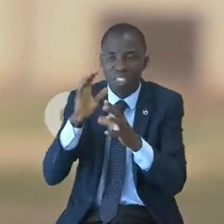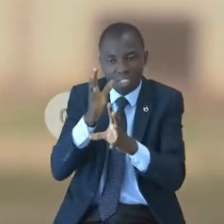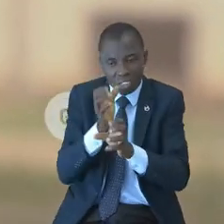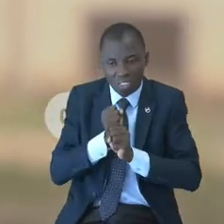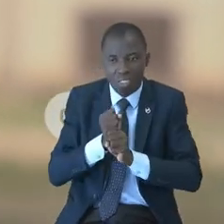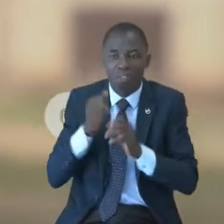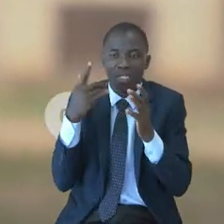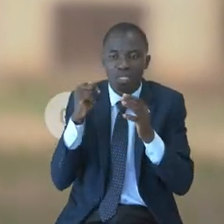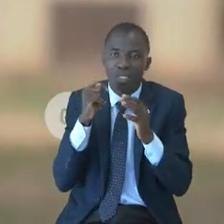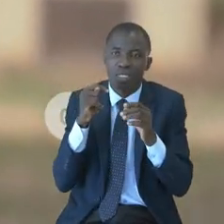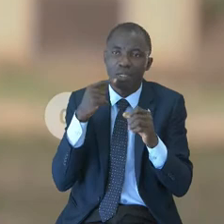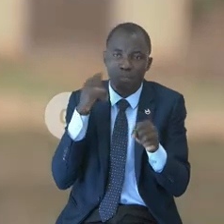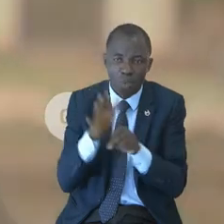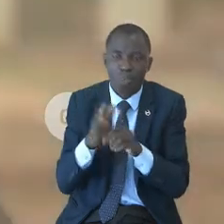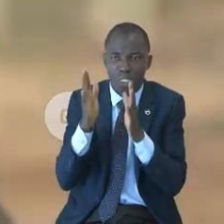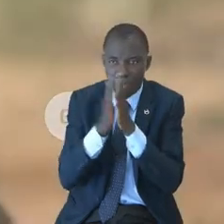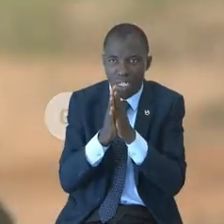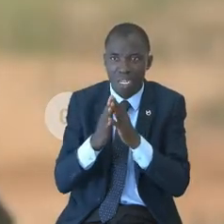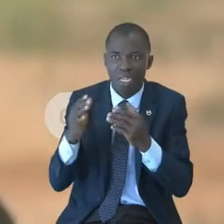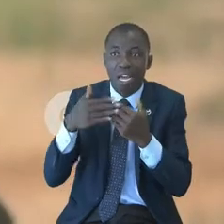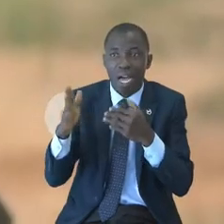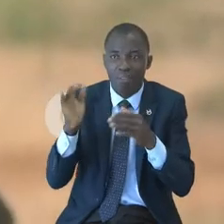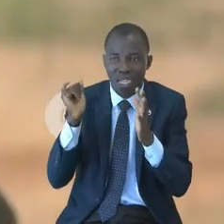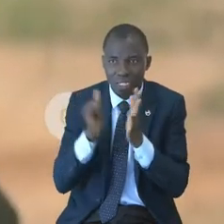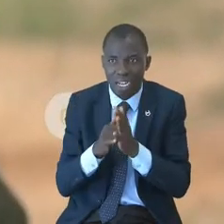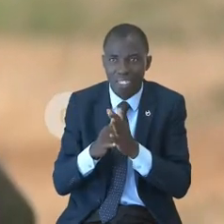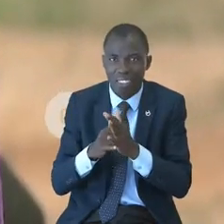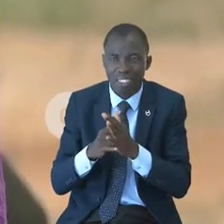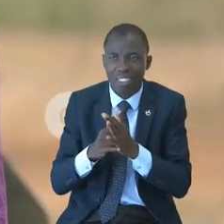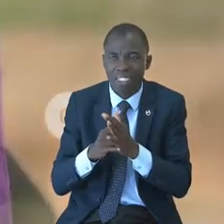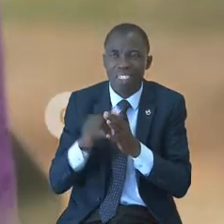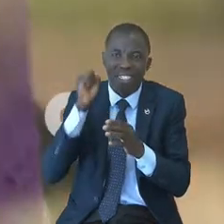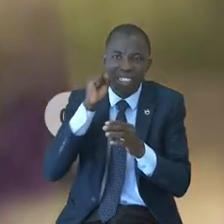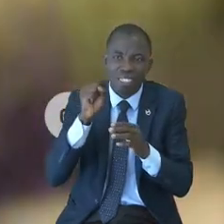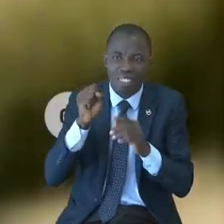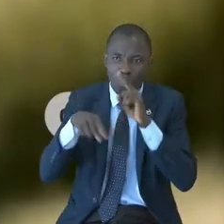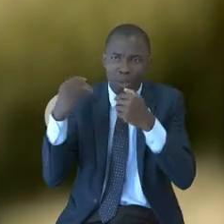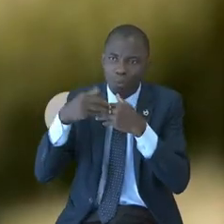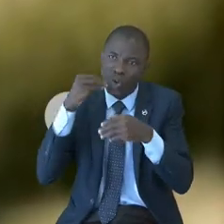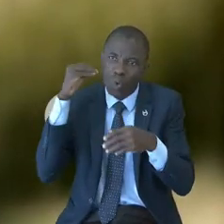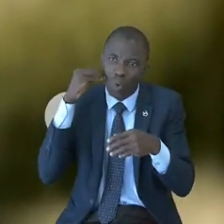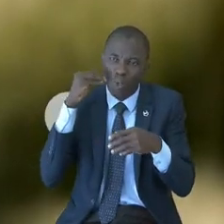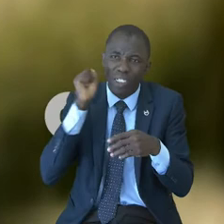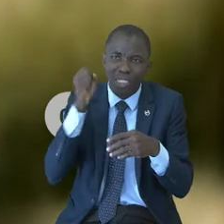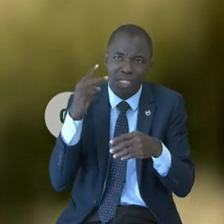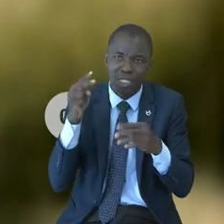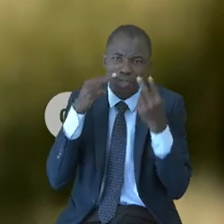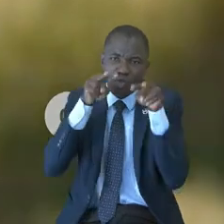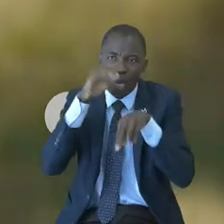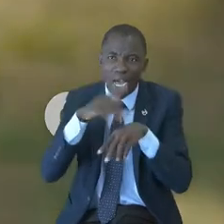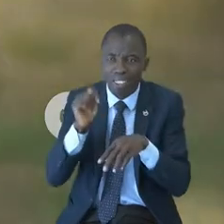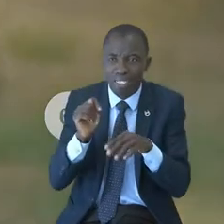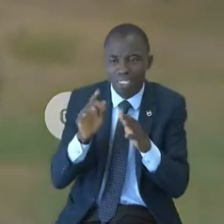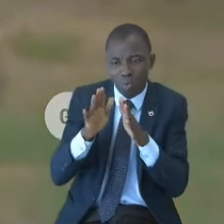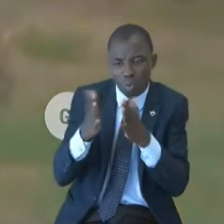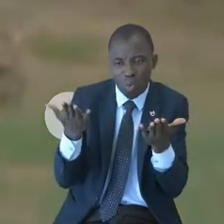the prayer, as I went home, I looked at the surface of the opening, place on my leg. And I saw